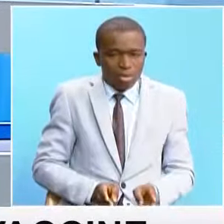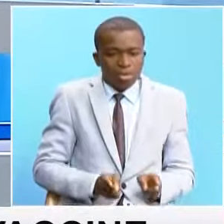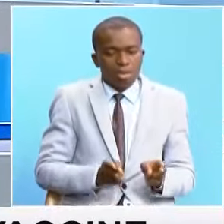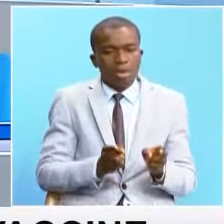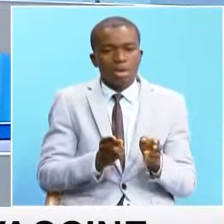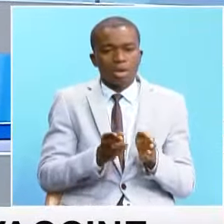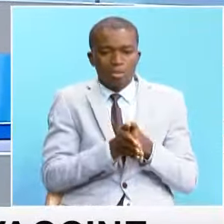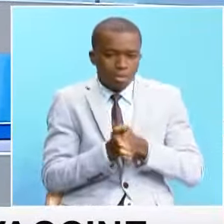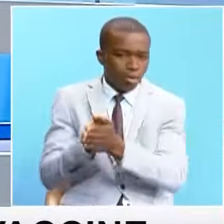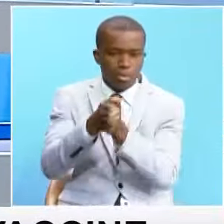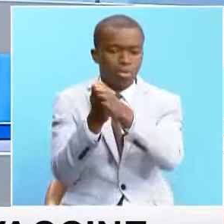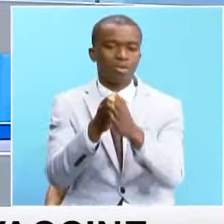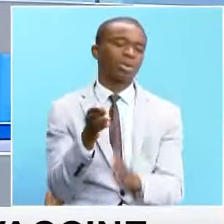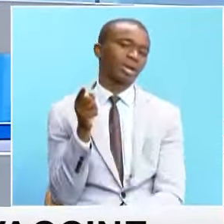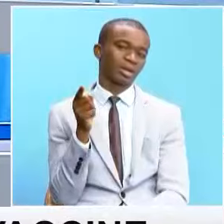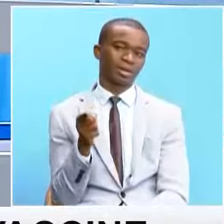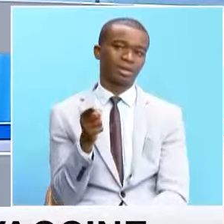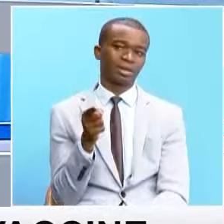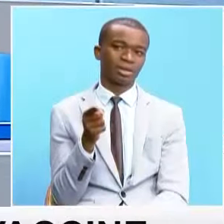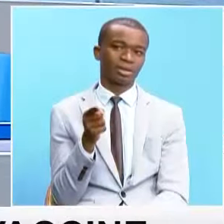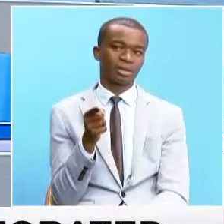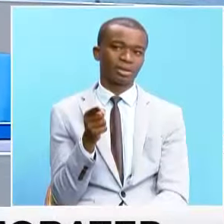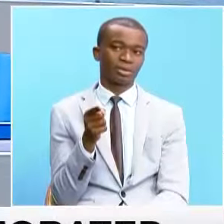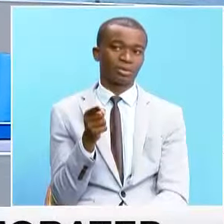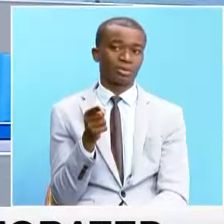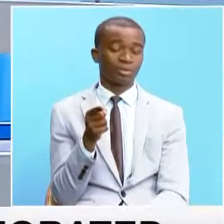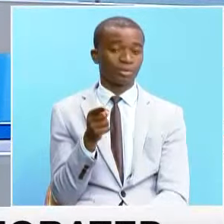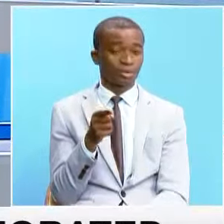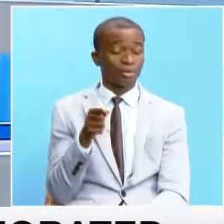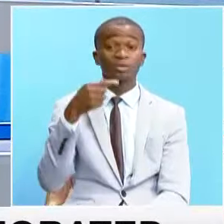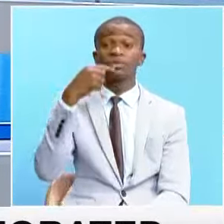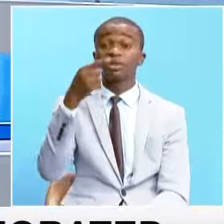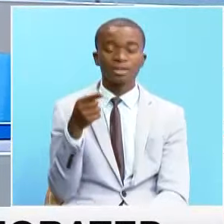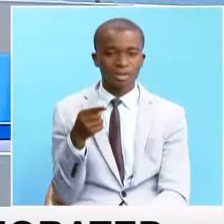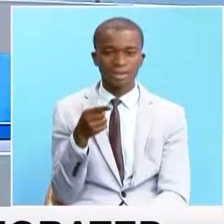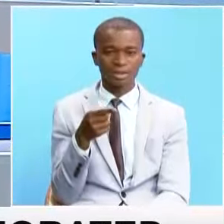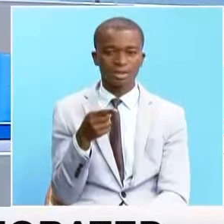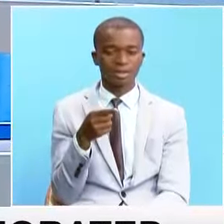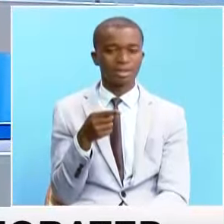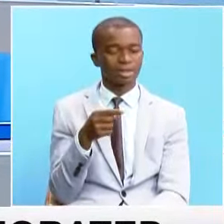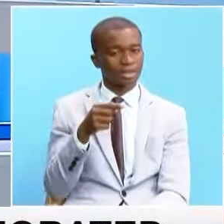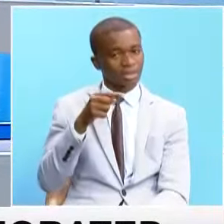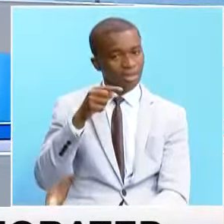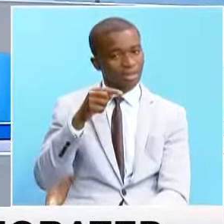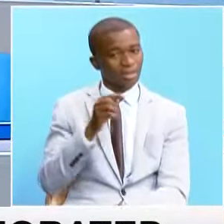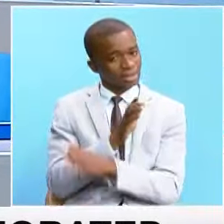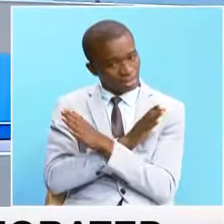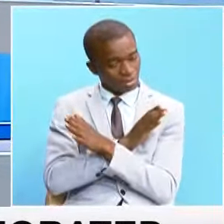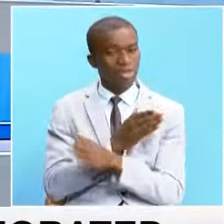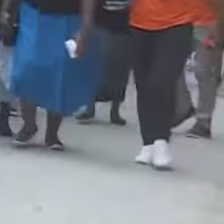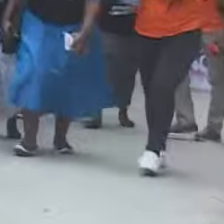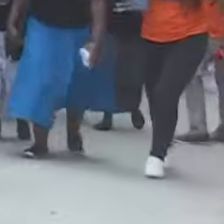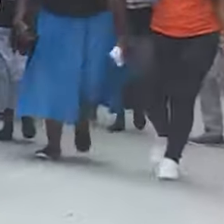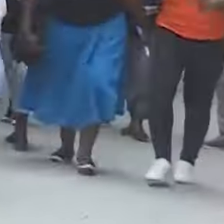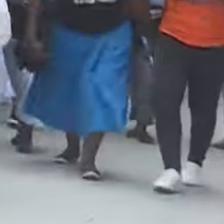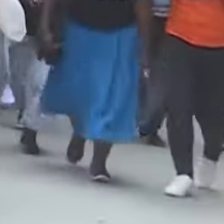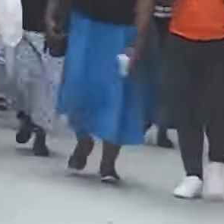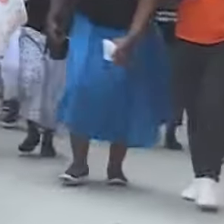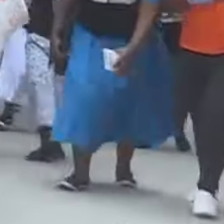Dickson Matembo, who officiated at the event, says Zambia is vigorously combating human trafficking. Take a look.